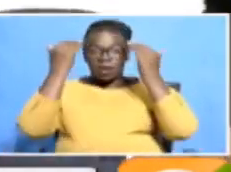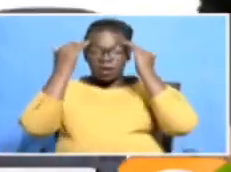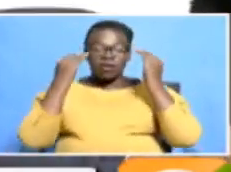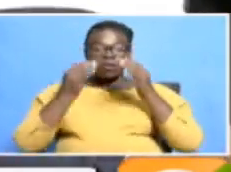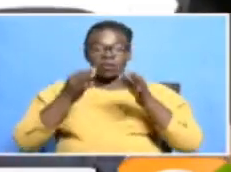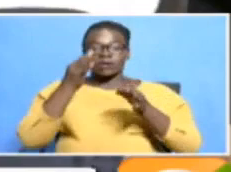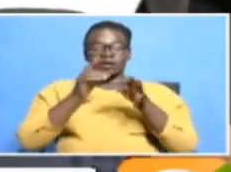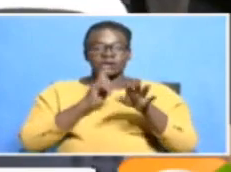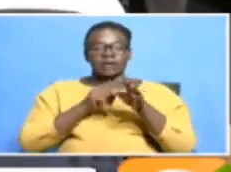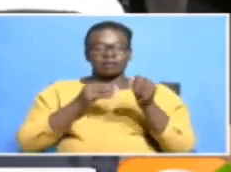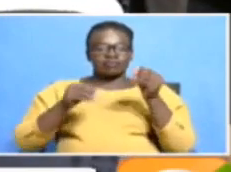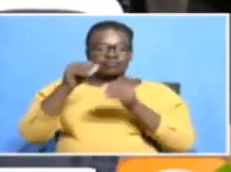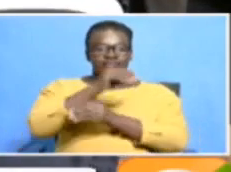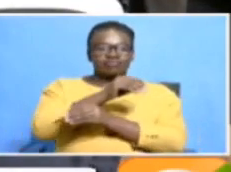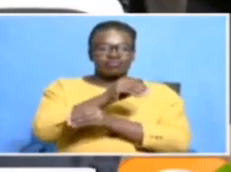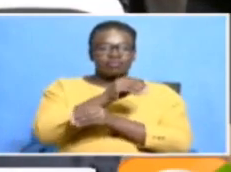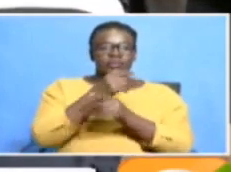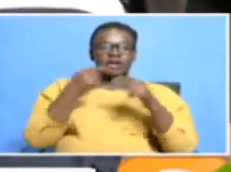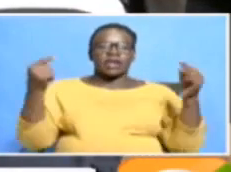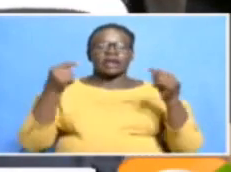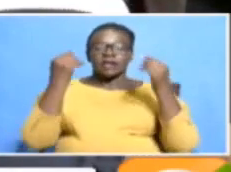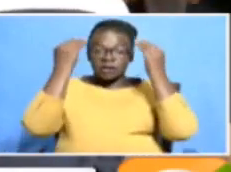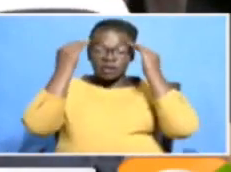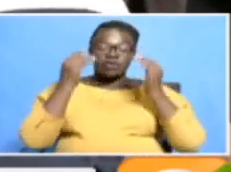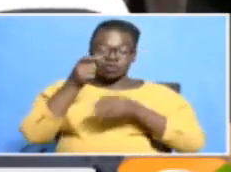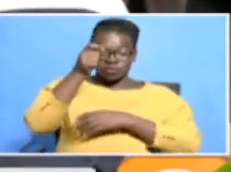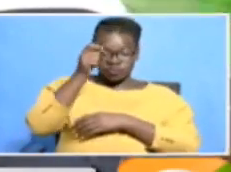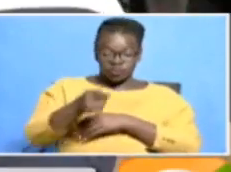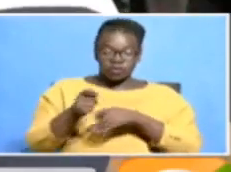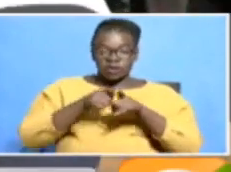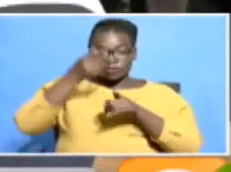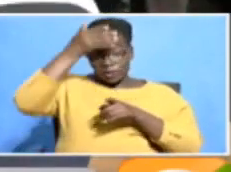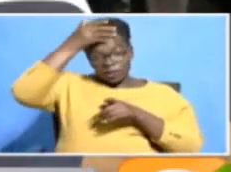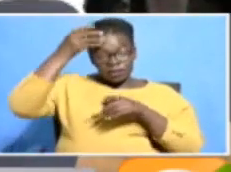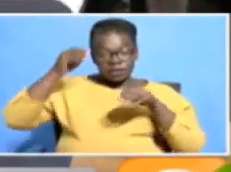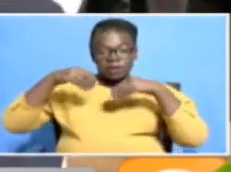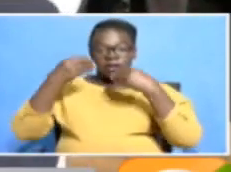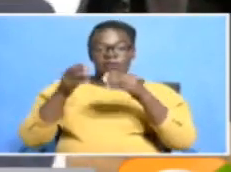were replaced, contrary to a court ruling when the nuns were granted control of the